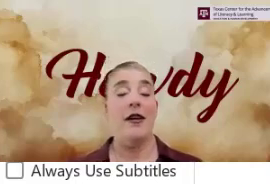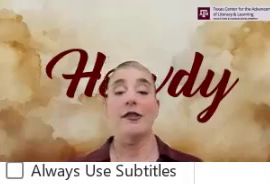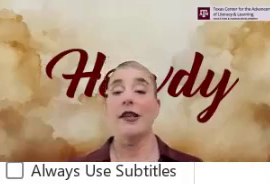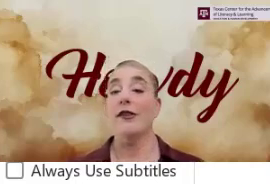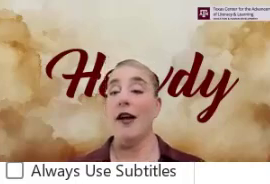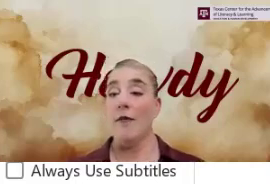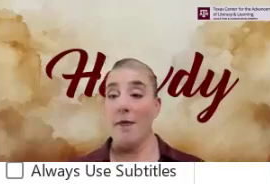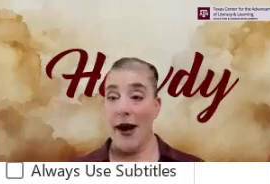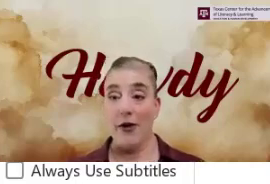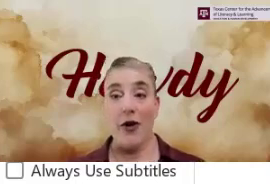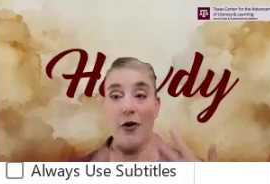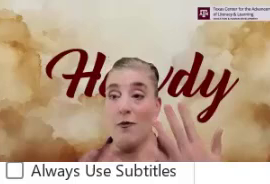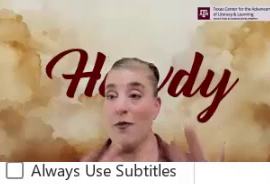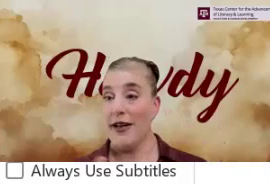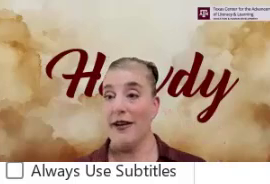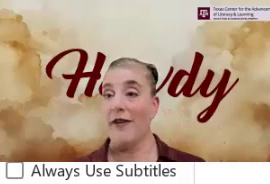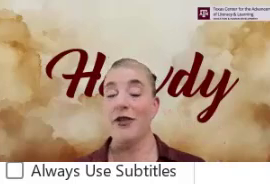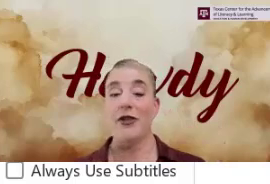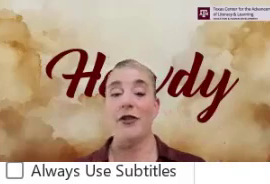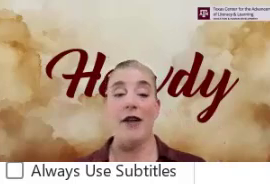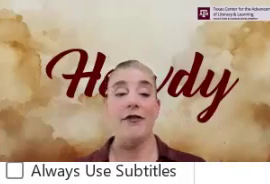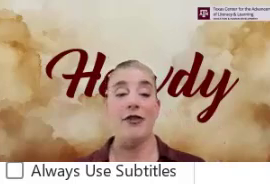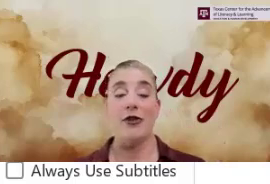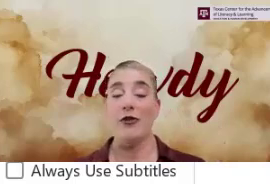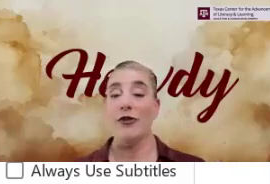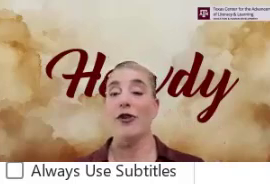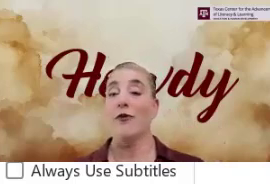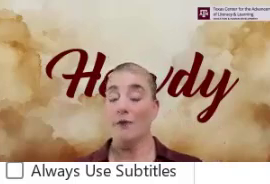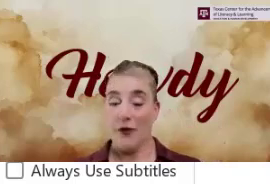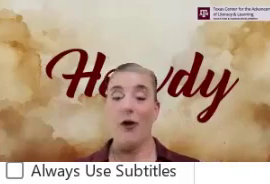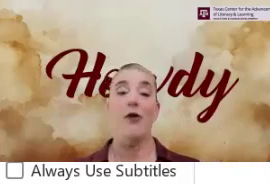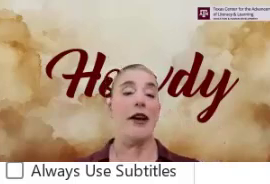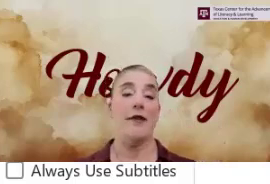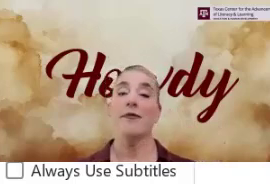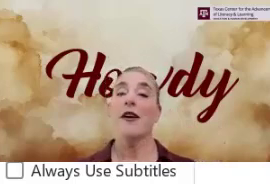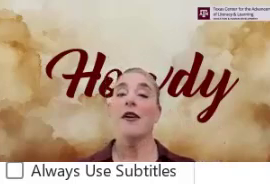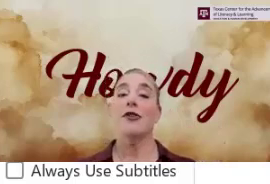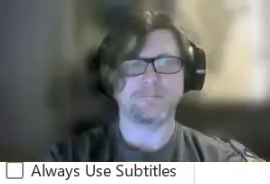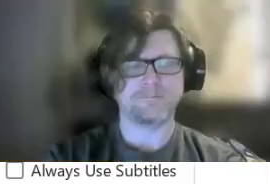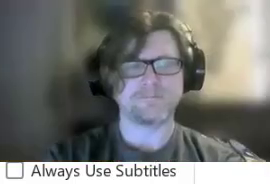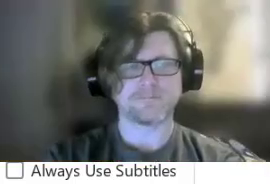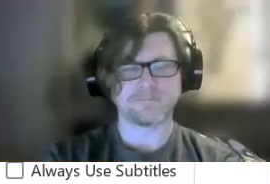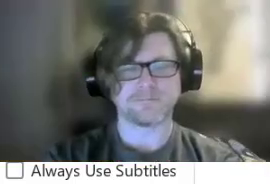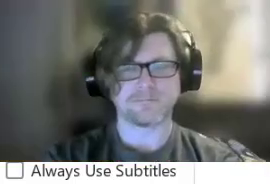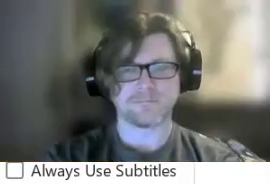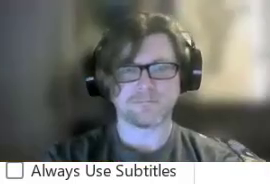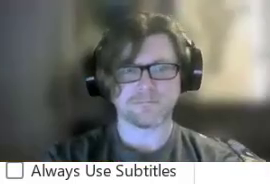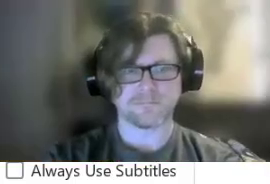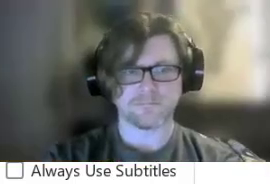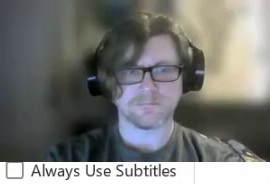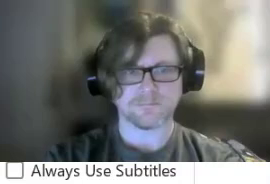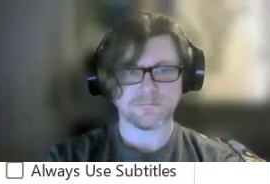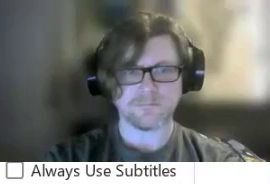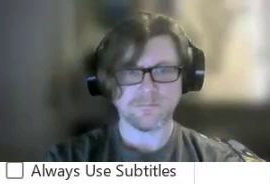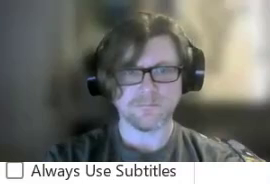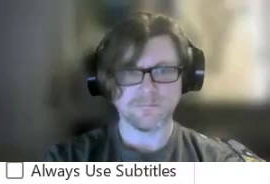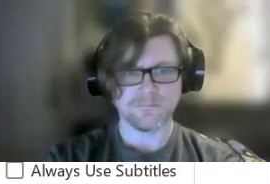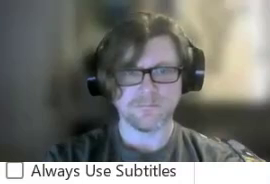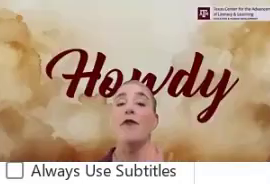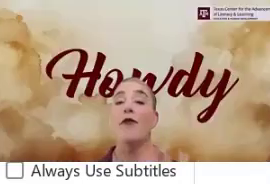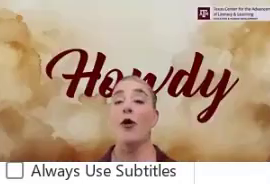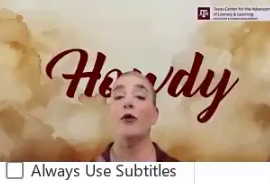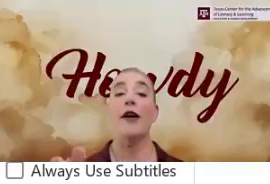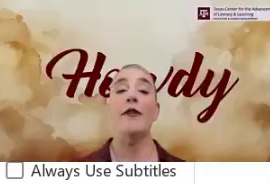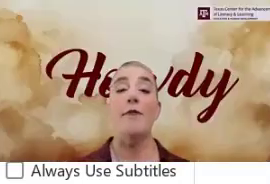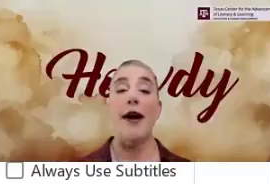why, because that's not my background, but I've just heard. So, okay. Yeah. So going with this, we